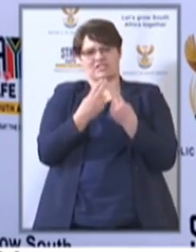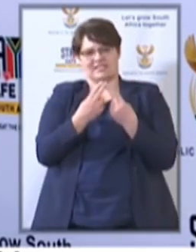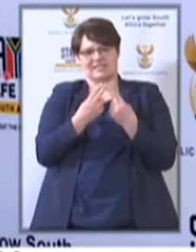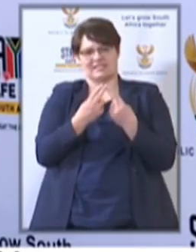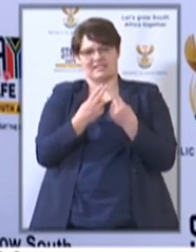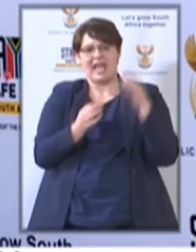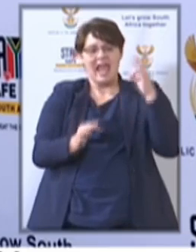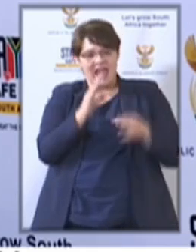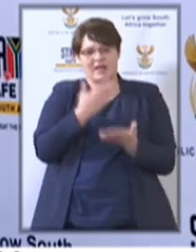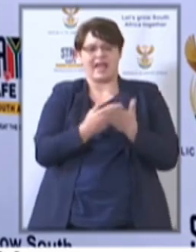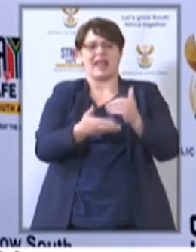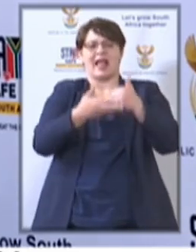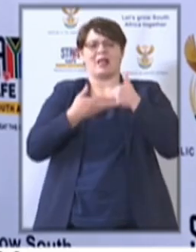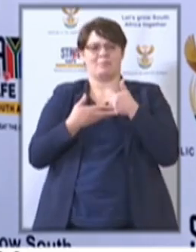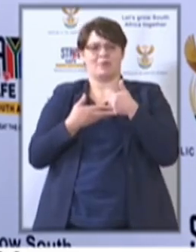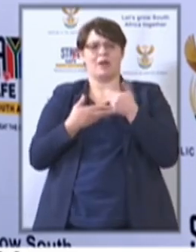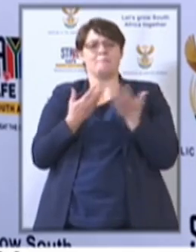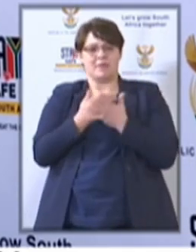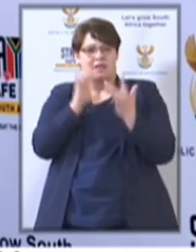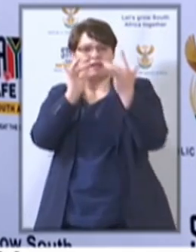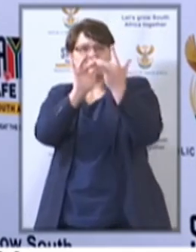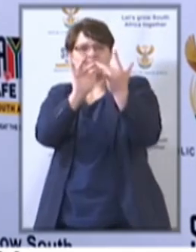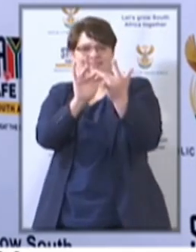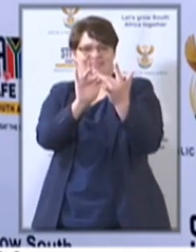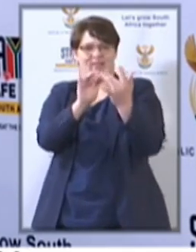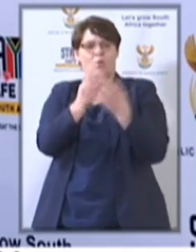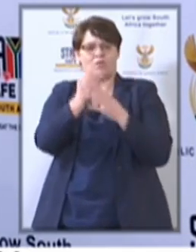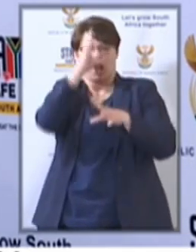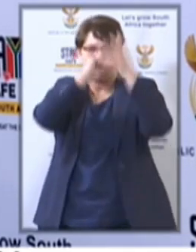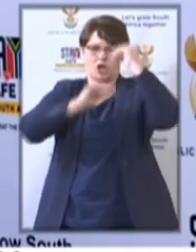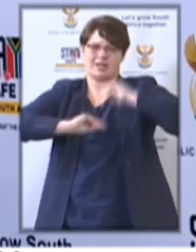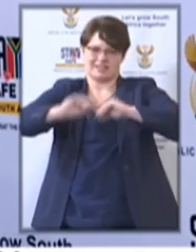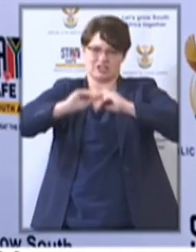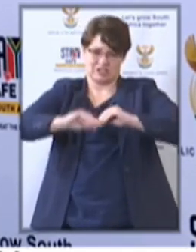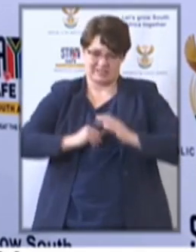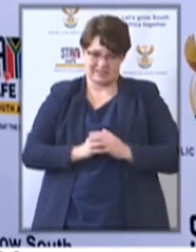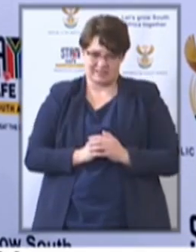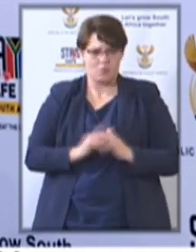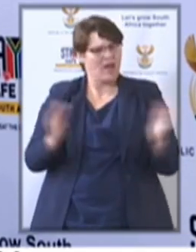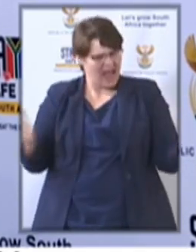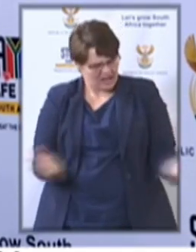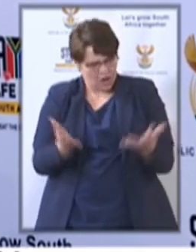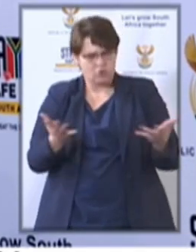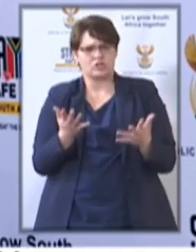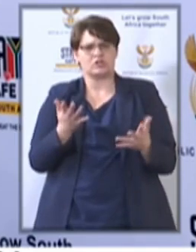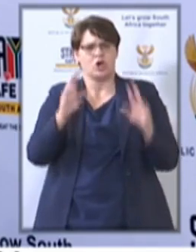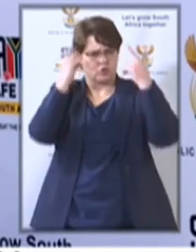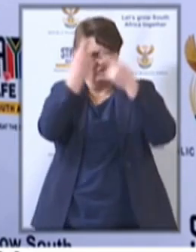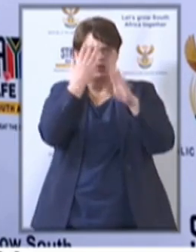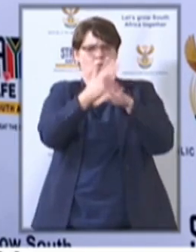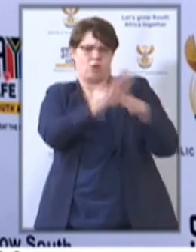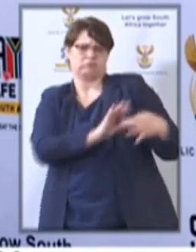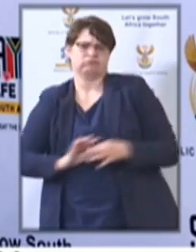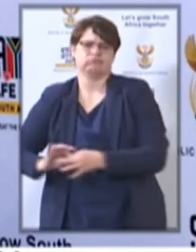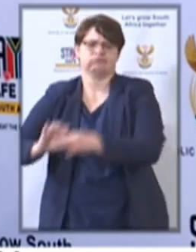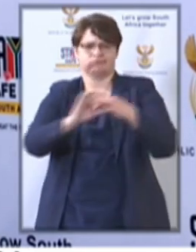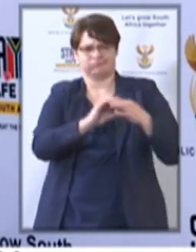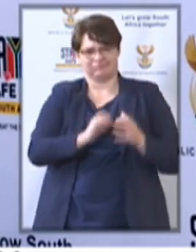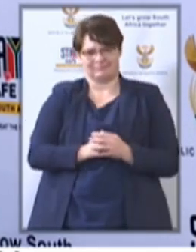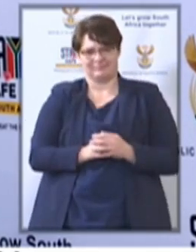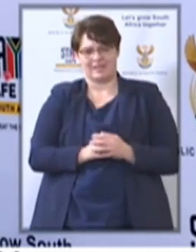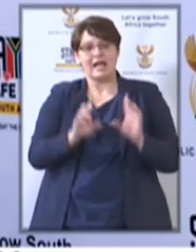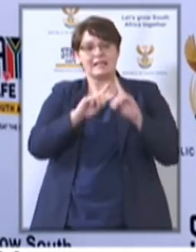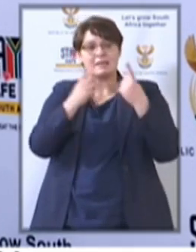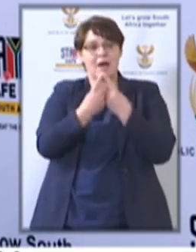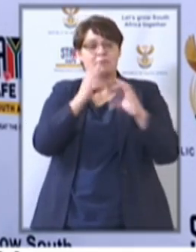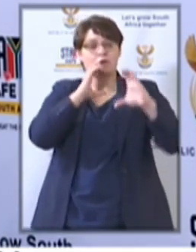that will help them to be able to keep in touch with learning and teaching? We are encouraging that. We also want to thank the Department